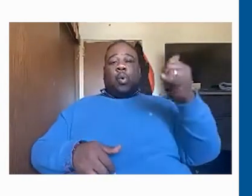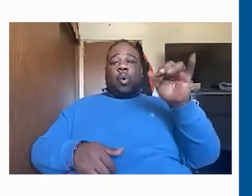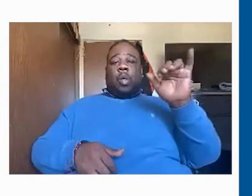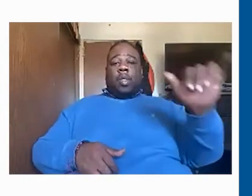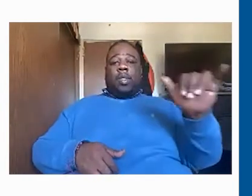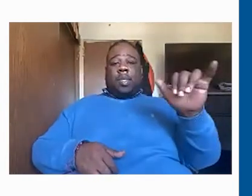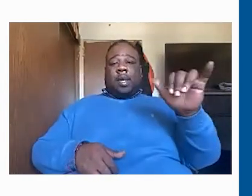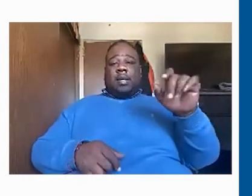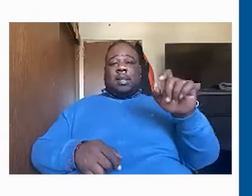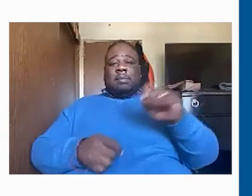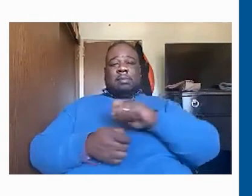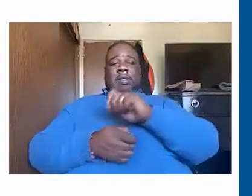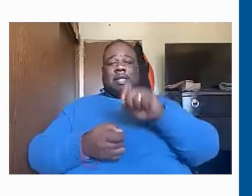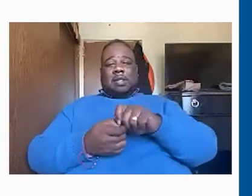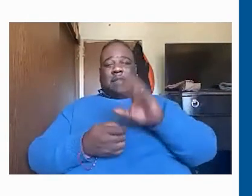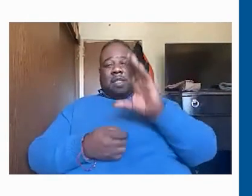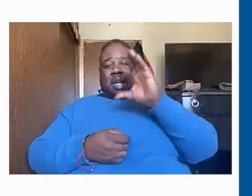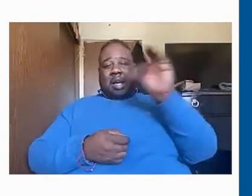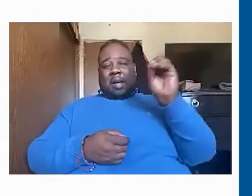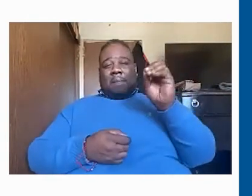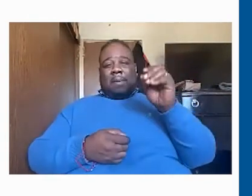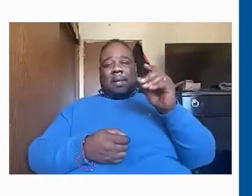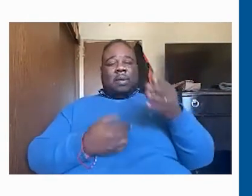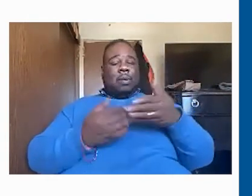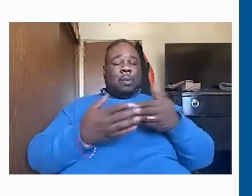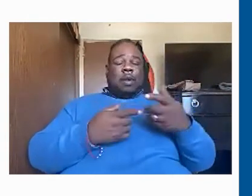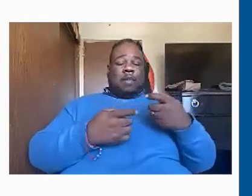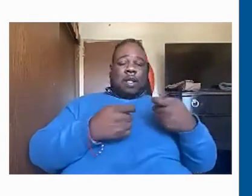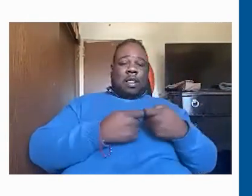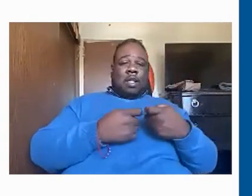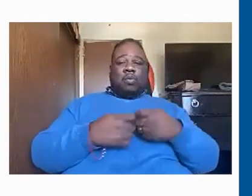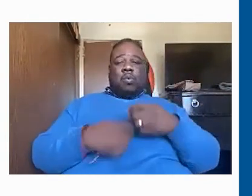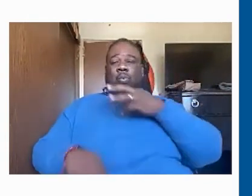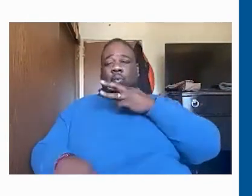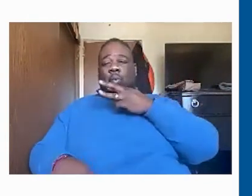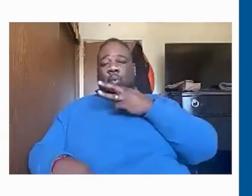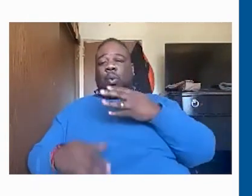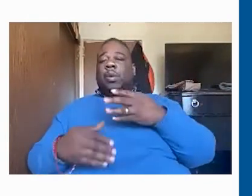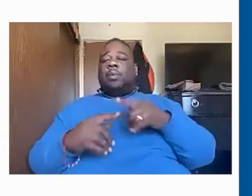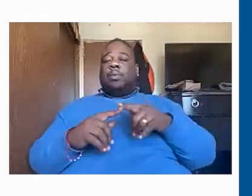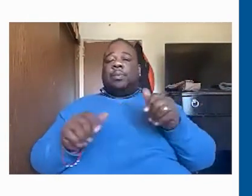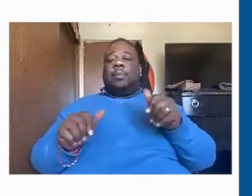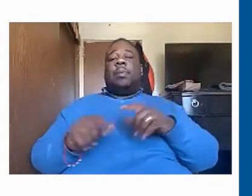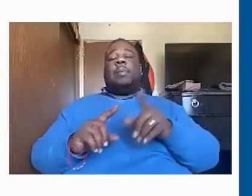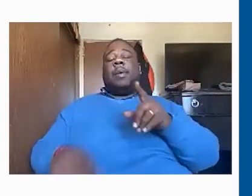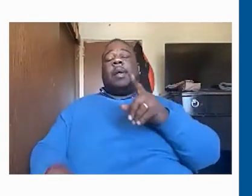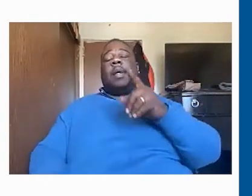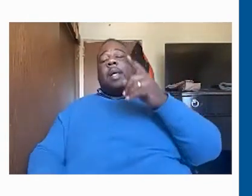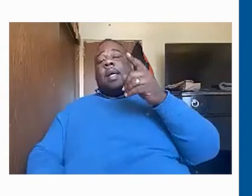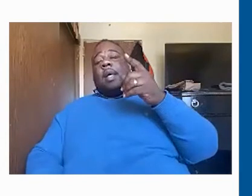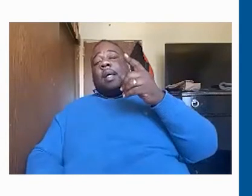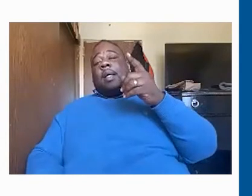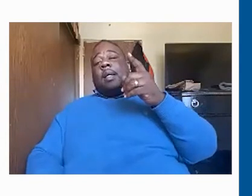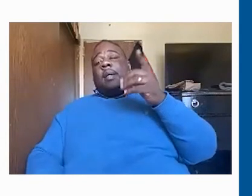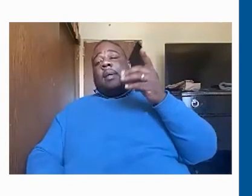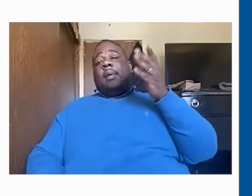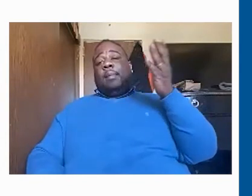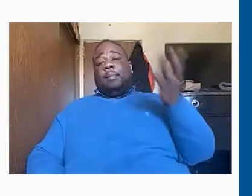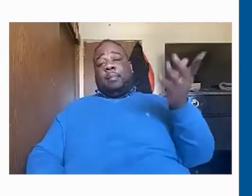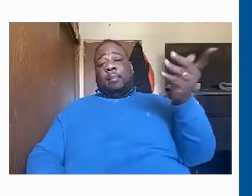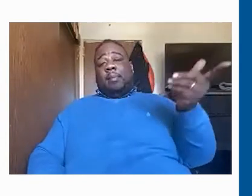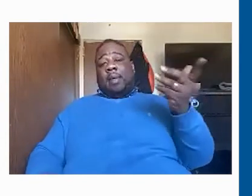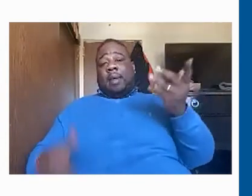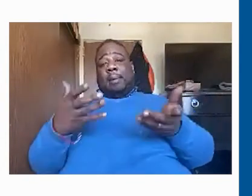have a backup battery source, because the actual utility companies may not get to you for a little bit of time if there is